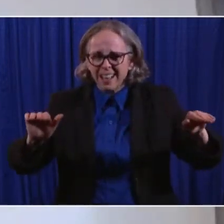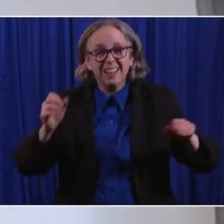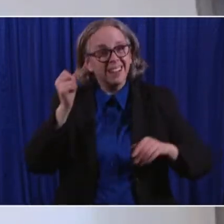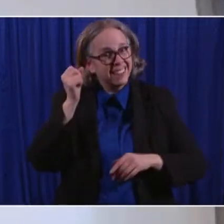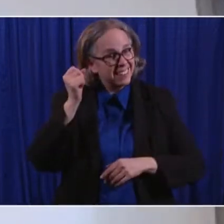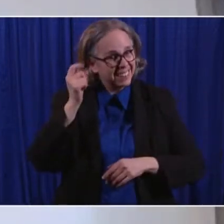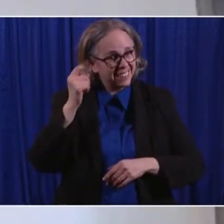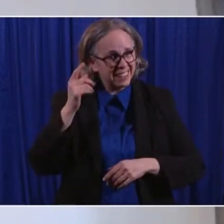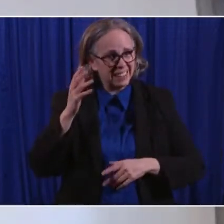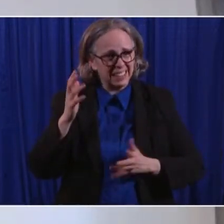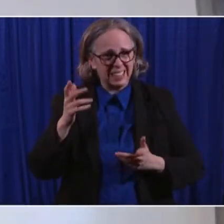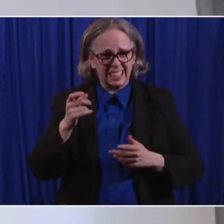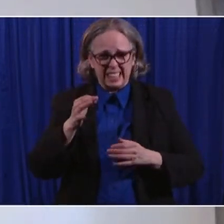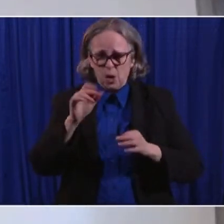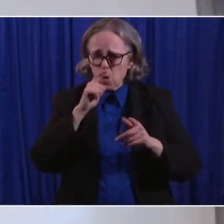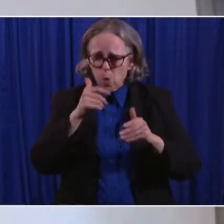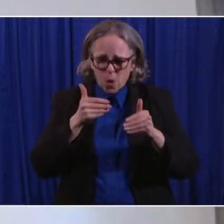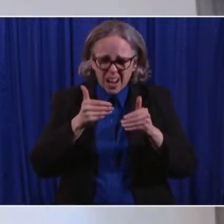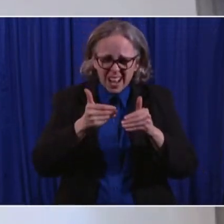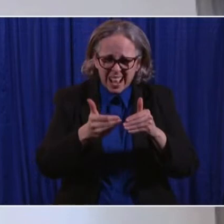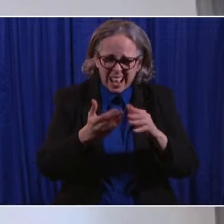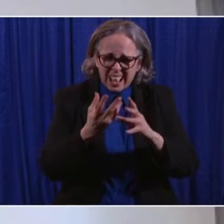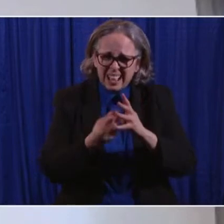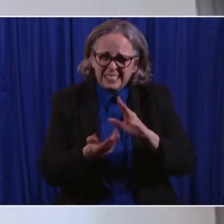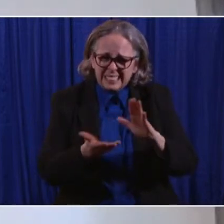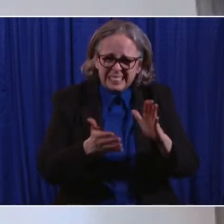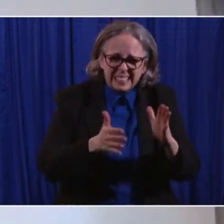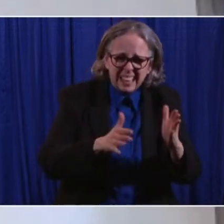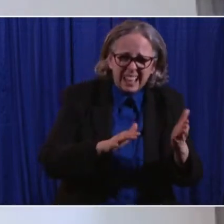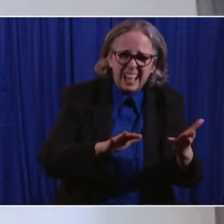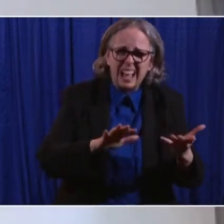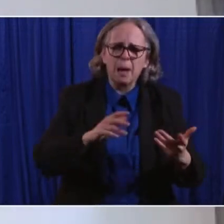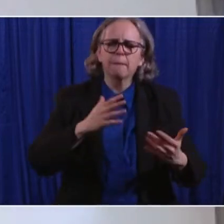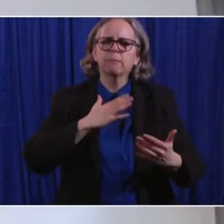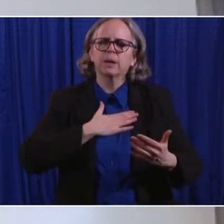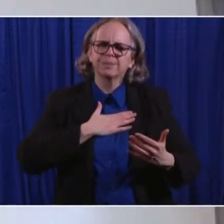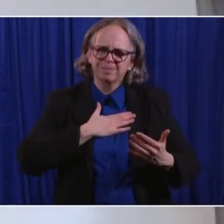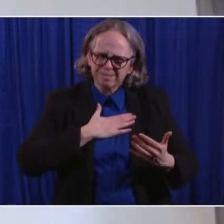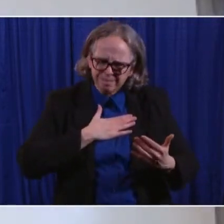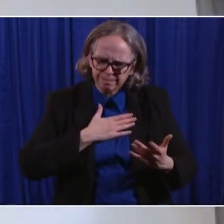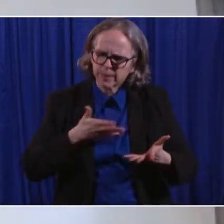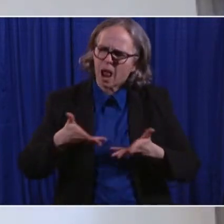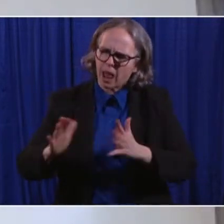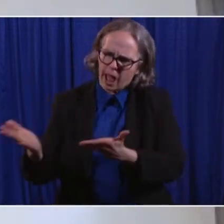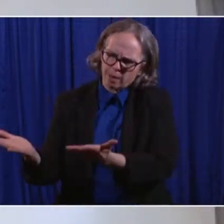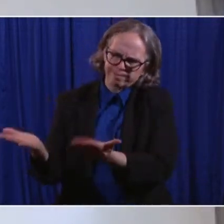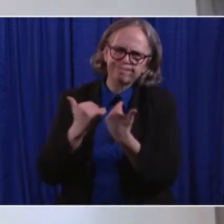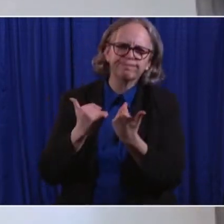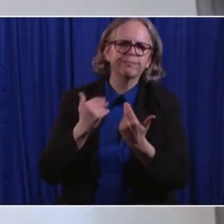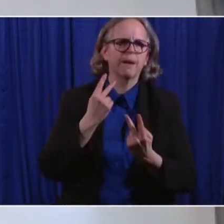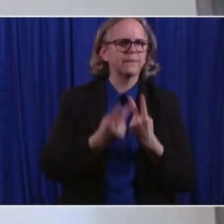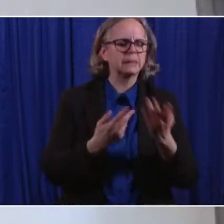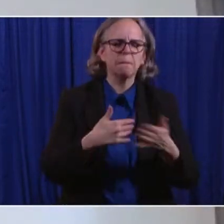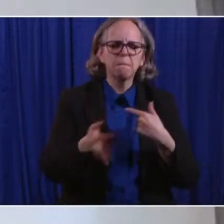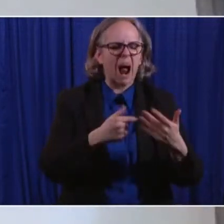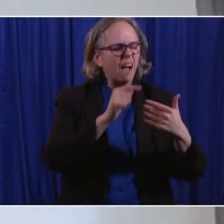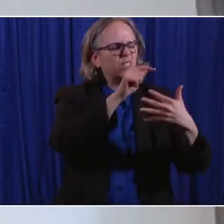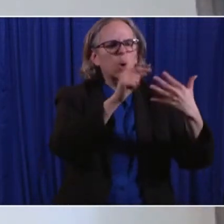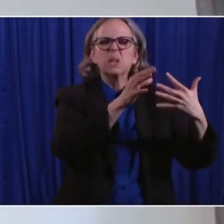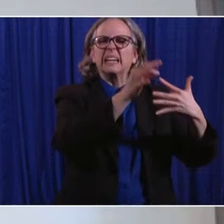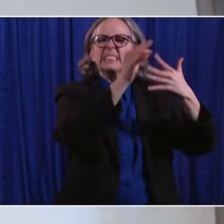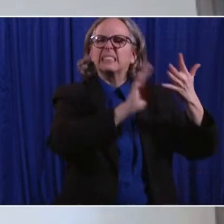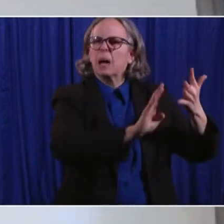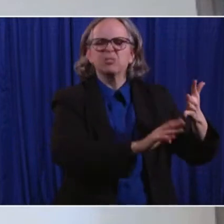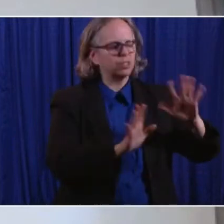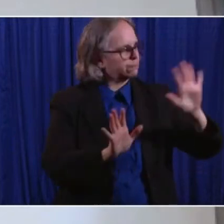are always allowed, regardless of even the exceptions that I just outlined. And if you feel like you're